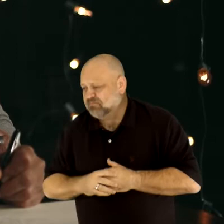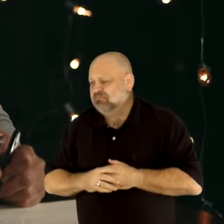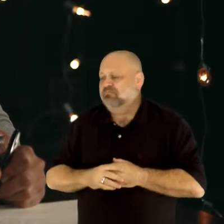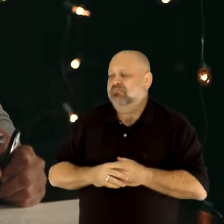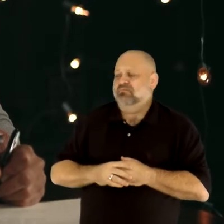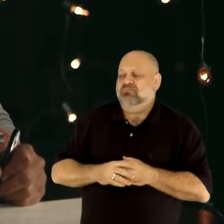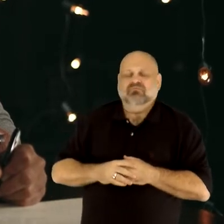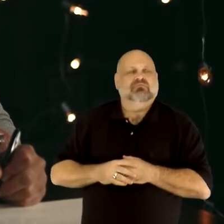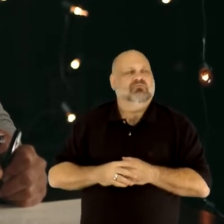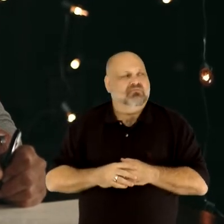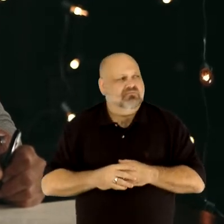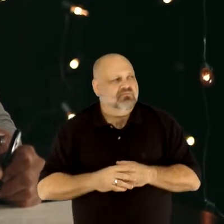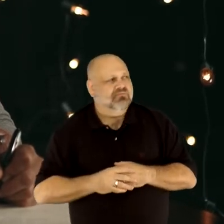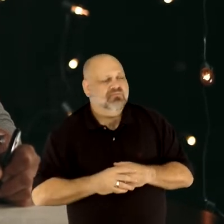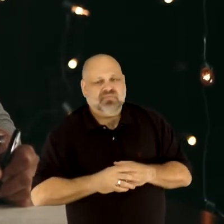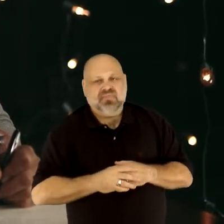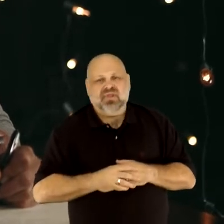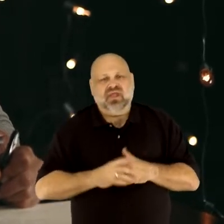boy."